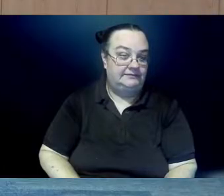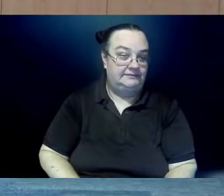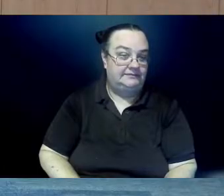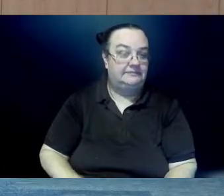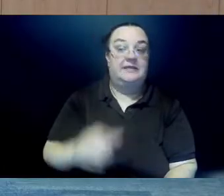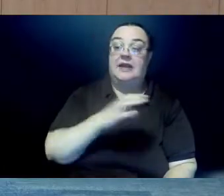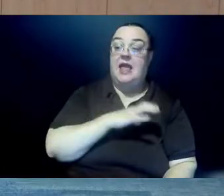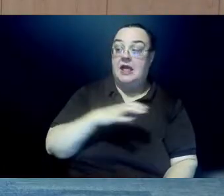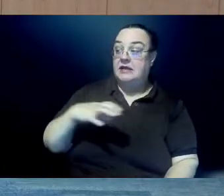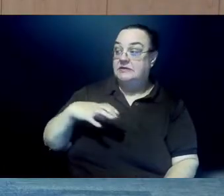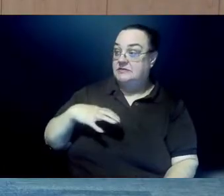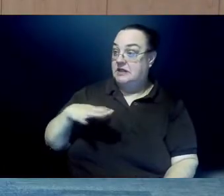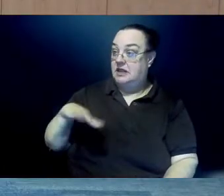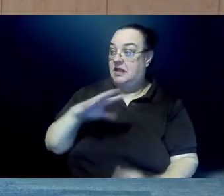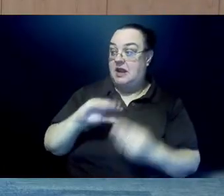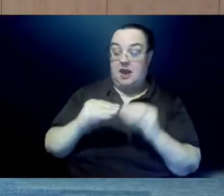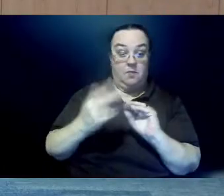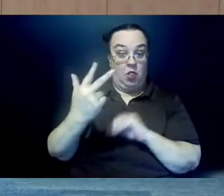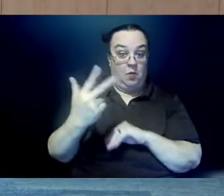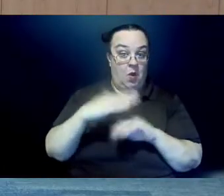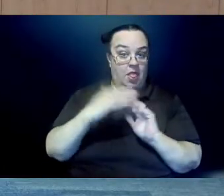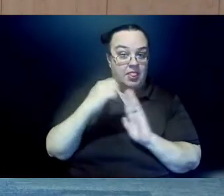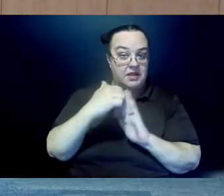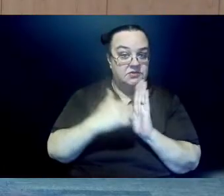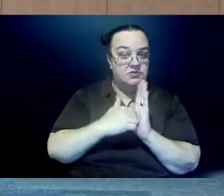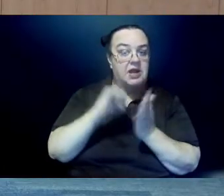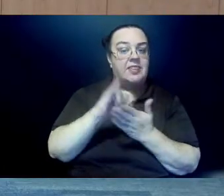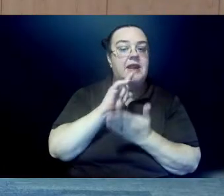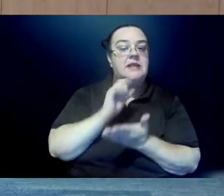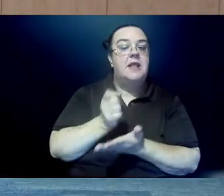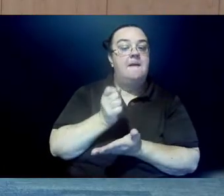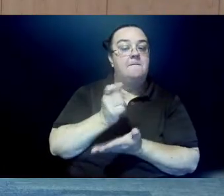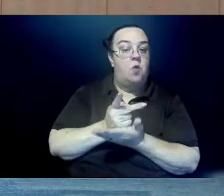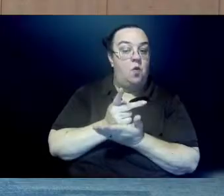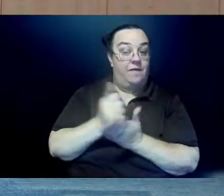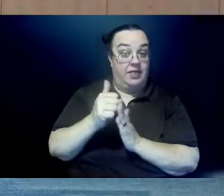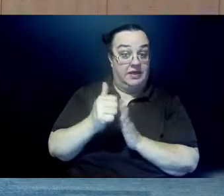Council members, item 3 on the agenda is the approval of the agenda.